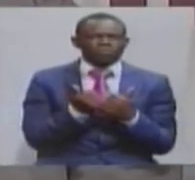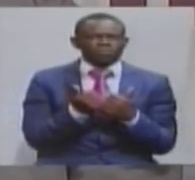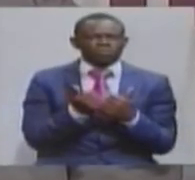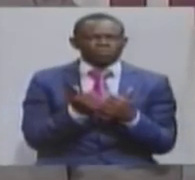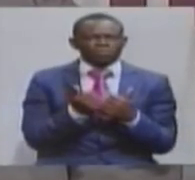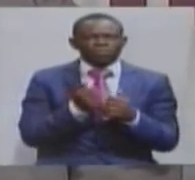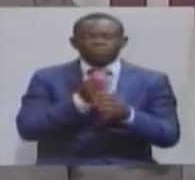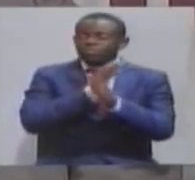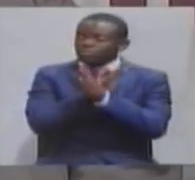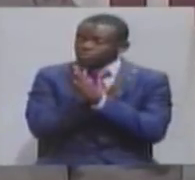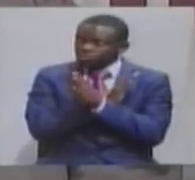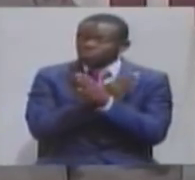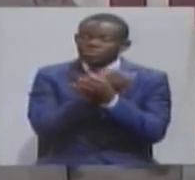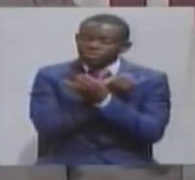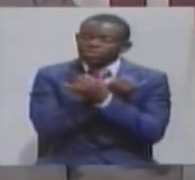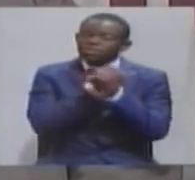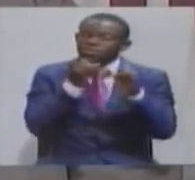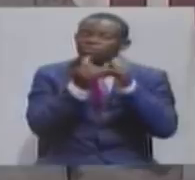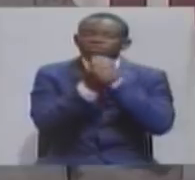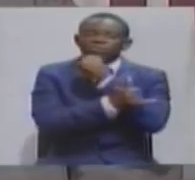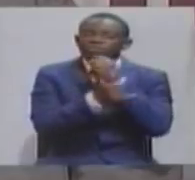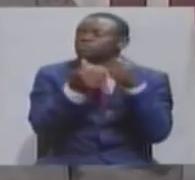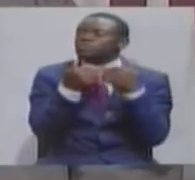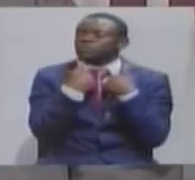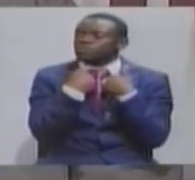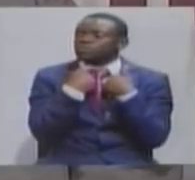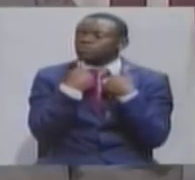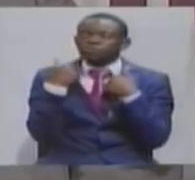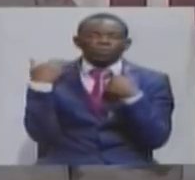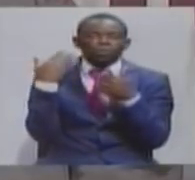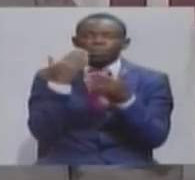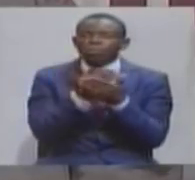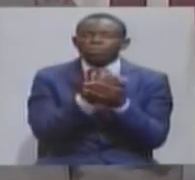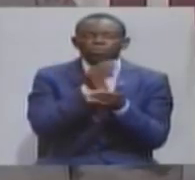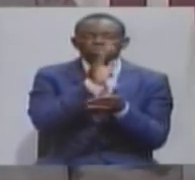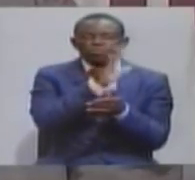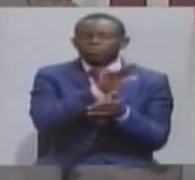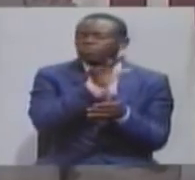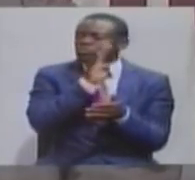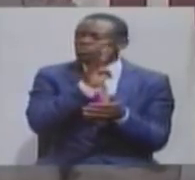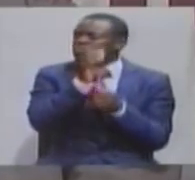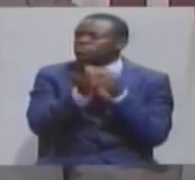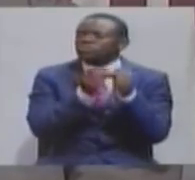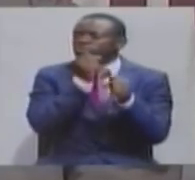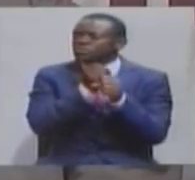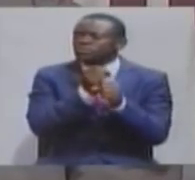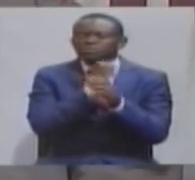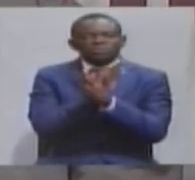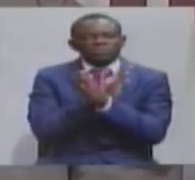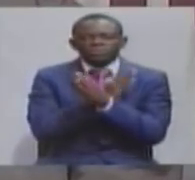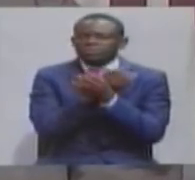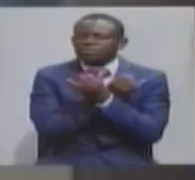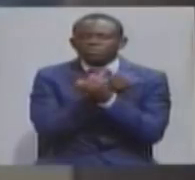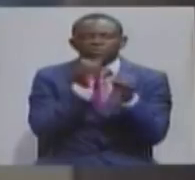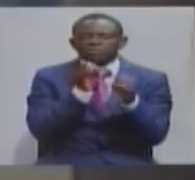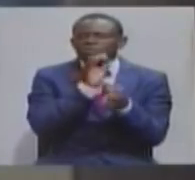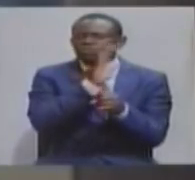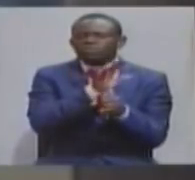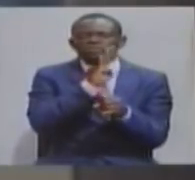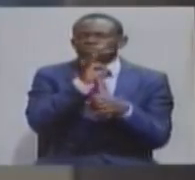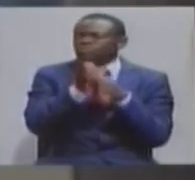sovereign state. 54 years of independence, Mr. Zulu. 54 years. Isn't it an insult